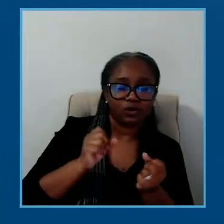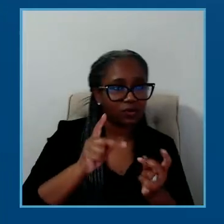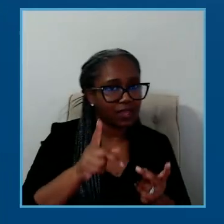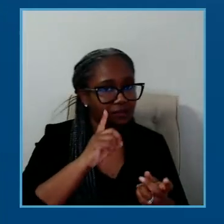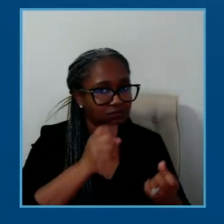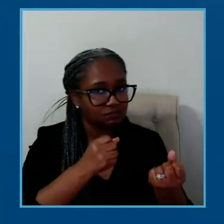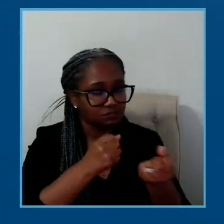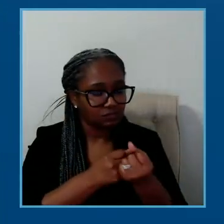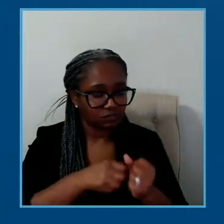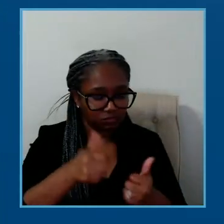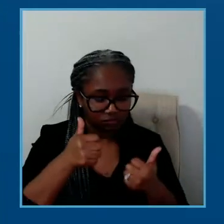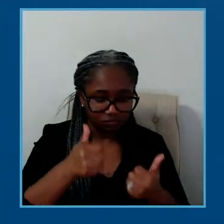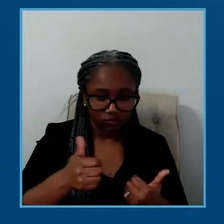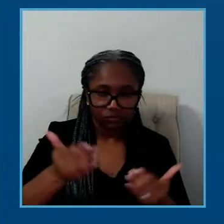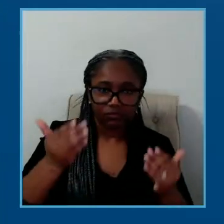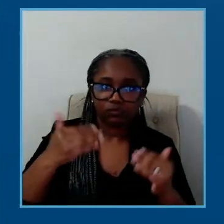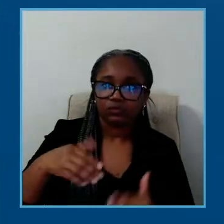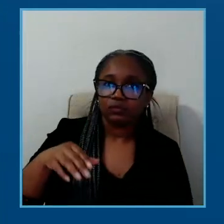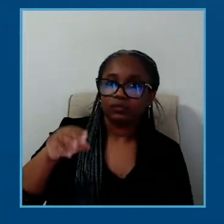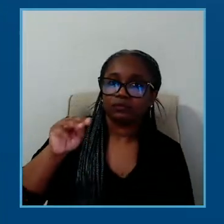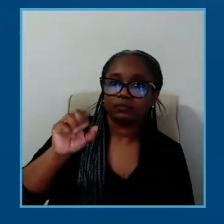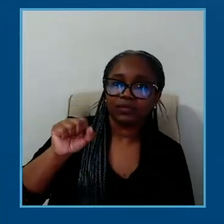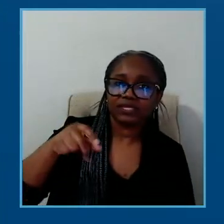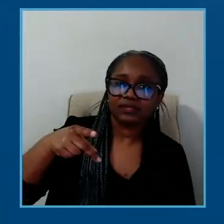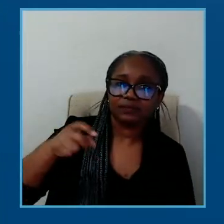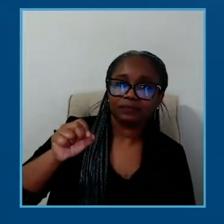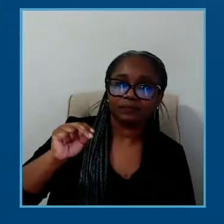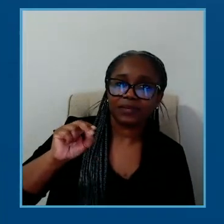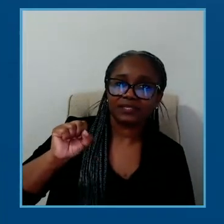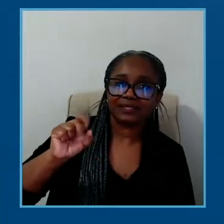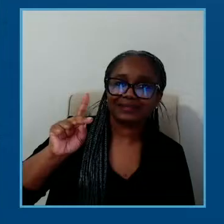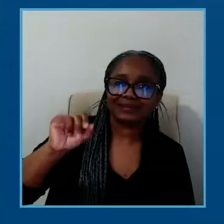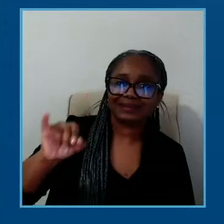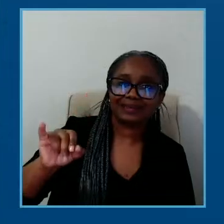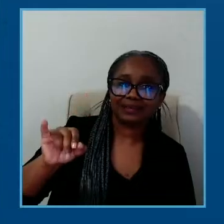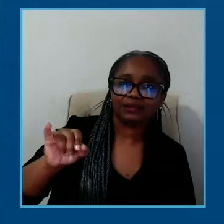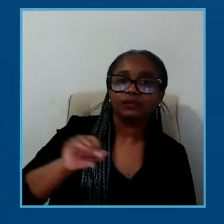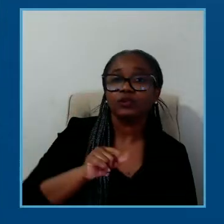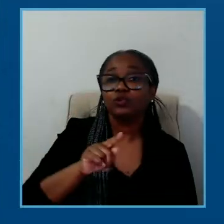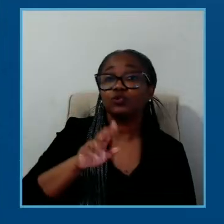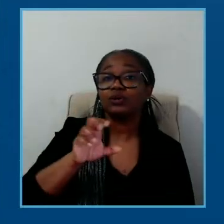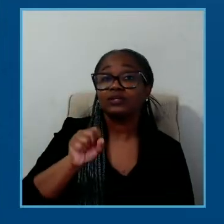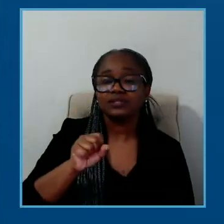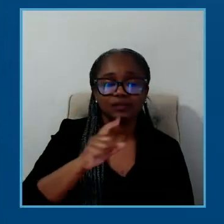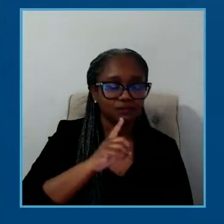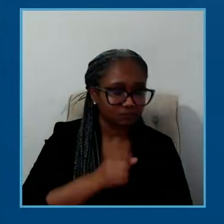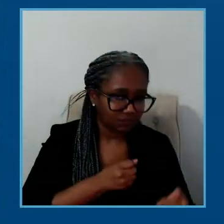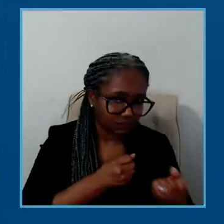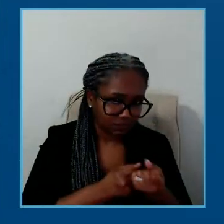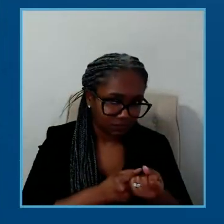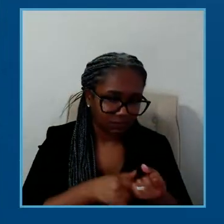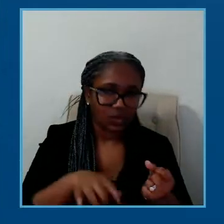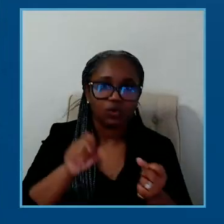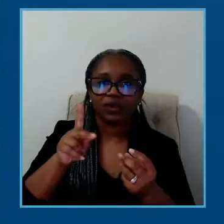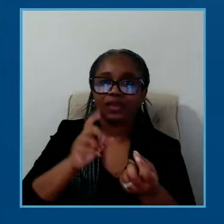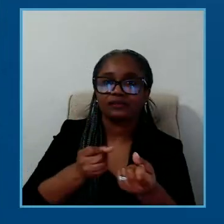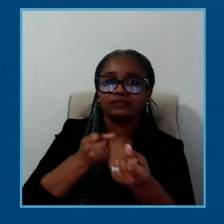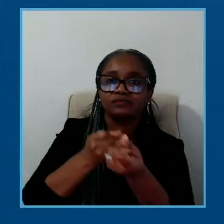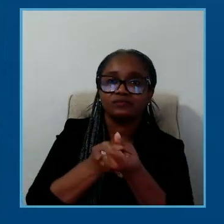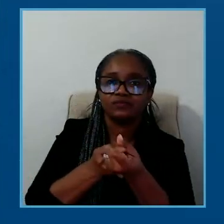votes for. Ms. Penske? That's Ms. Lucas. Aye. Votes